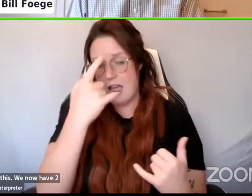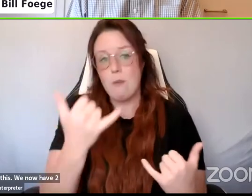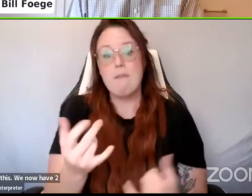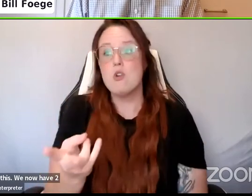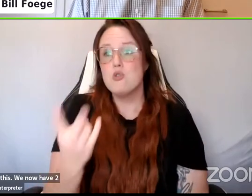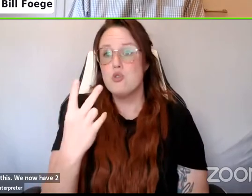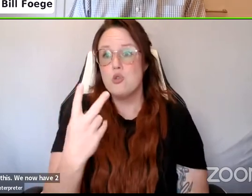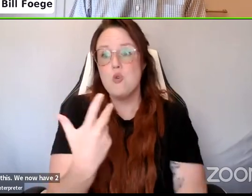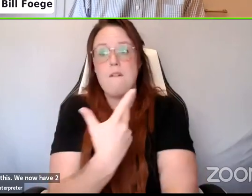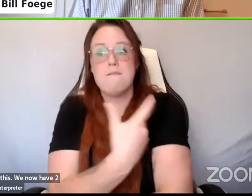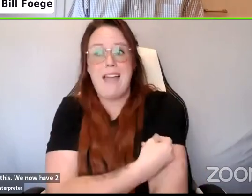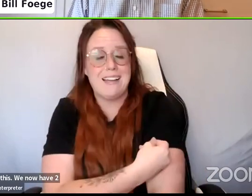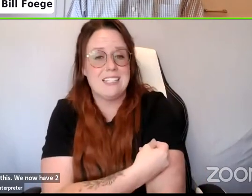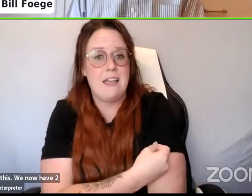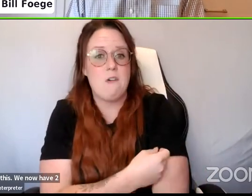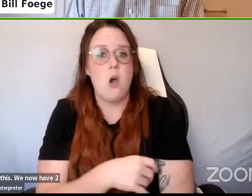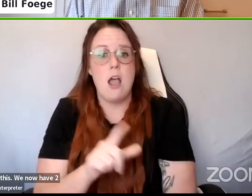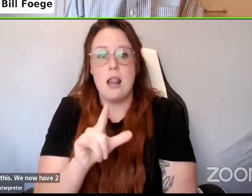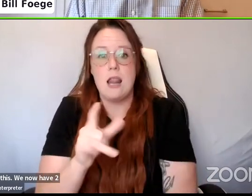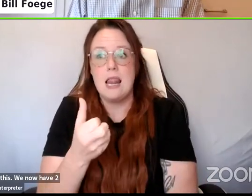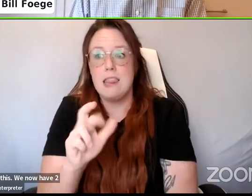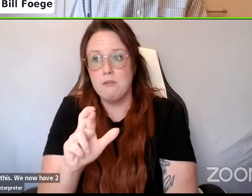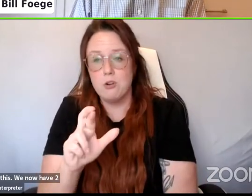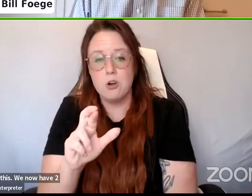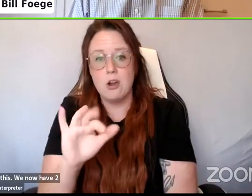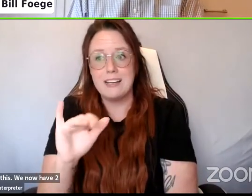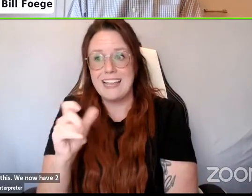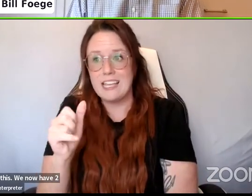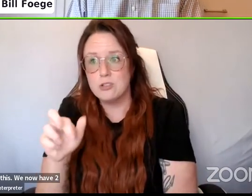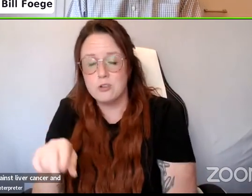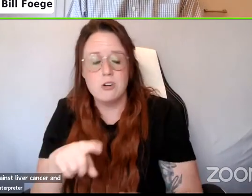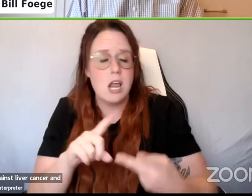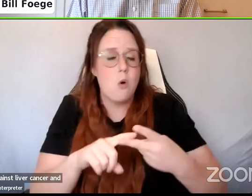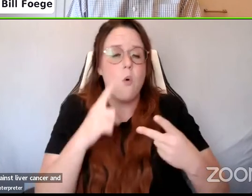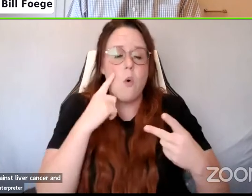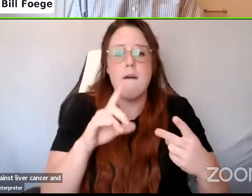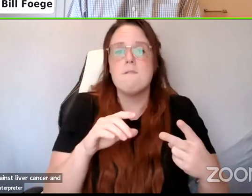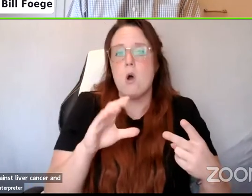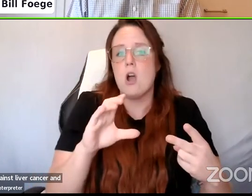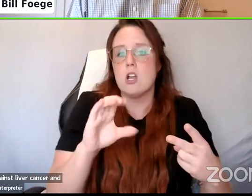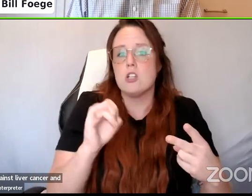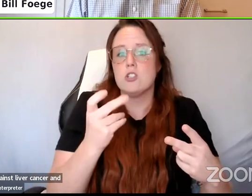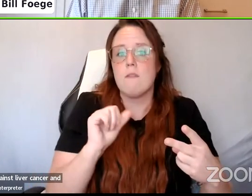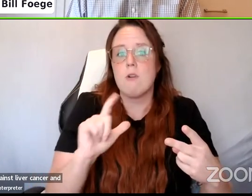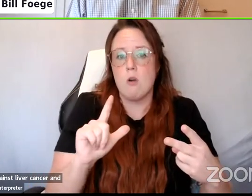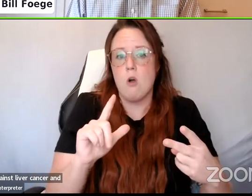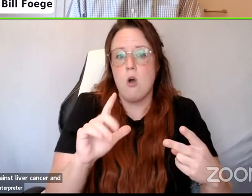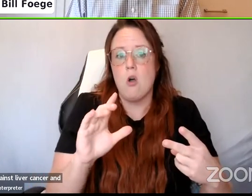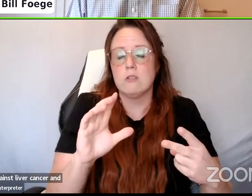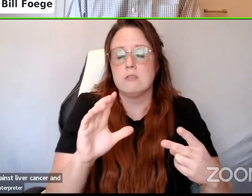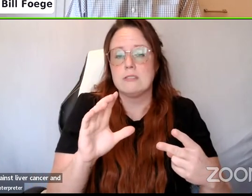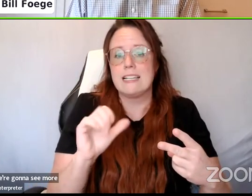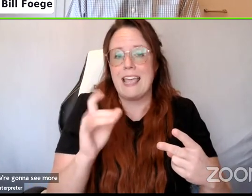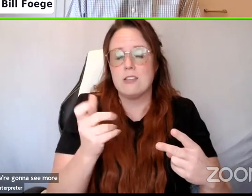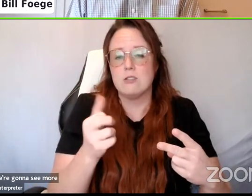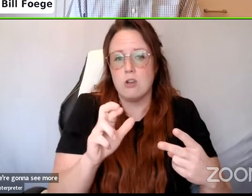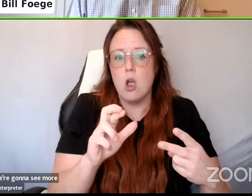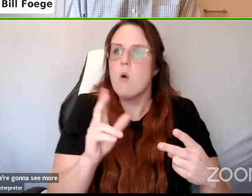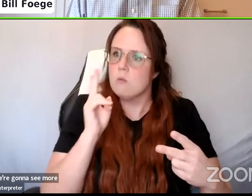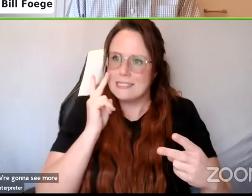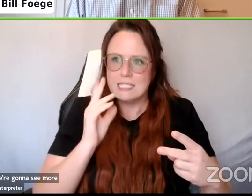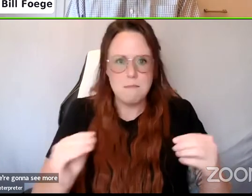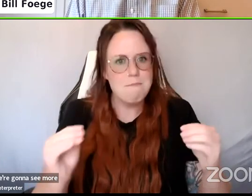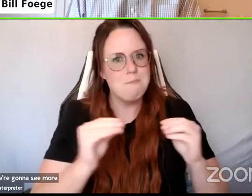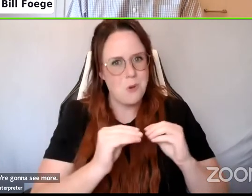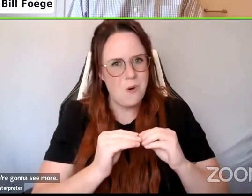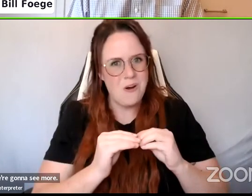one against liver cancer and one against cervical cancer we're going to see more vaccines